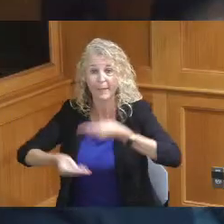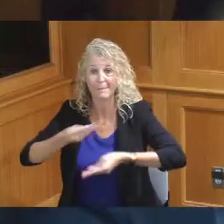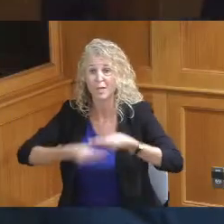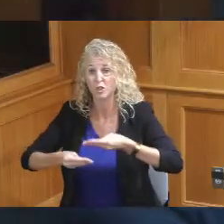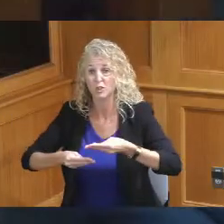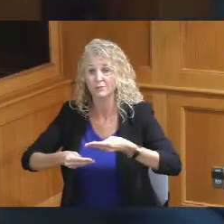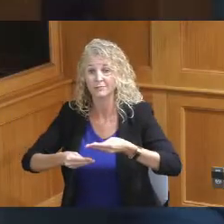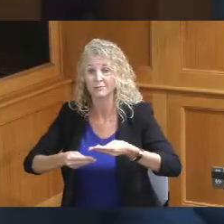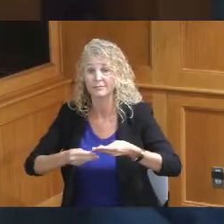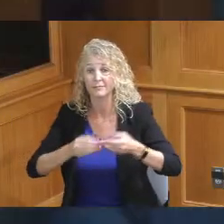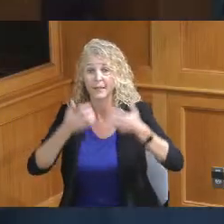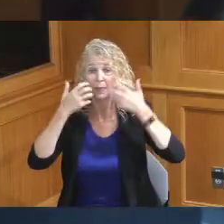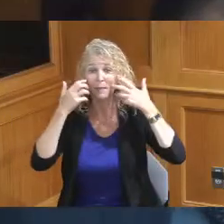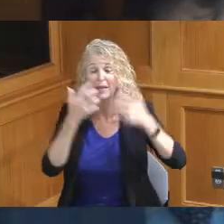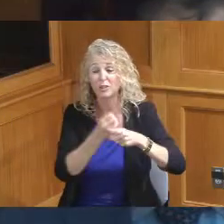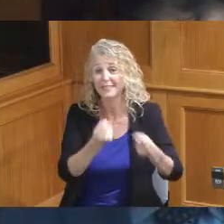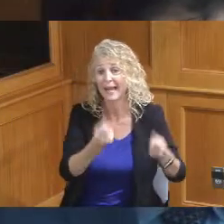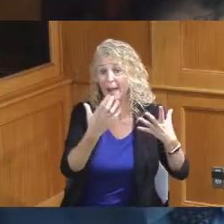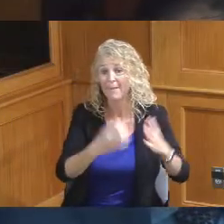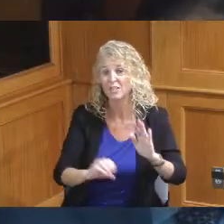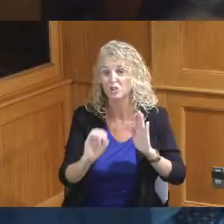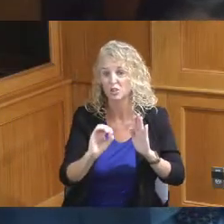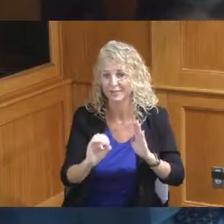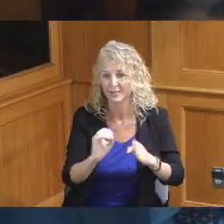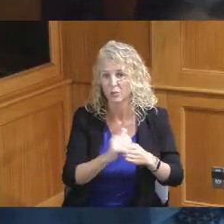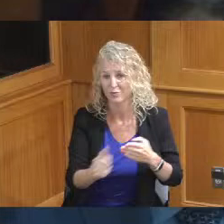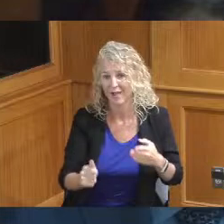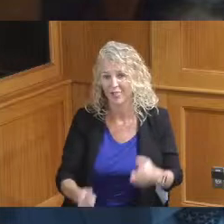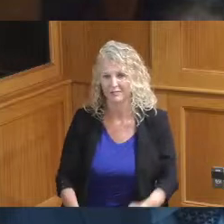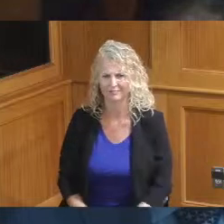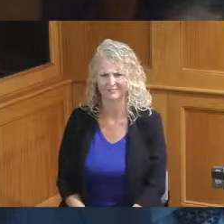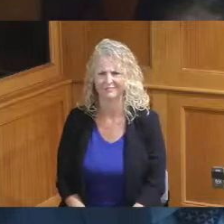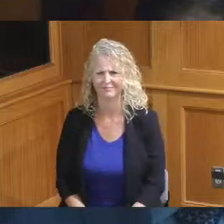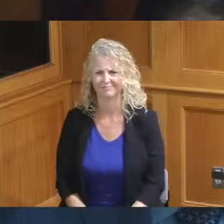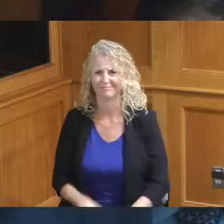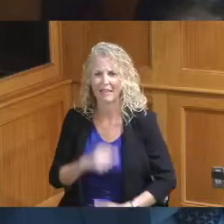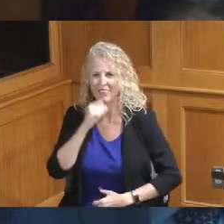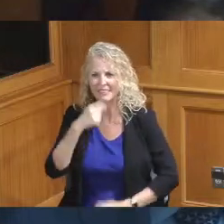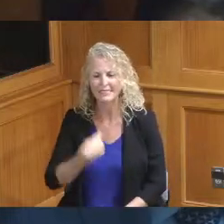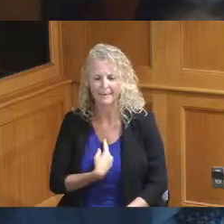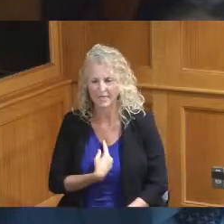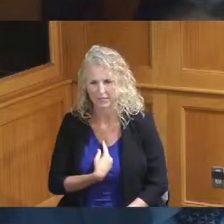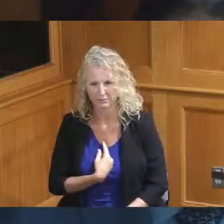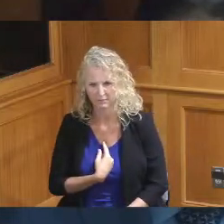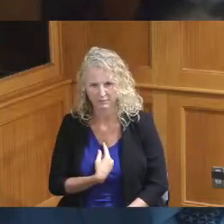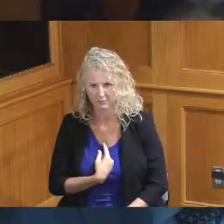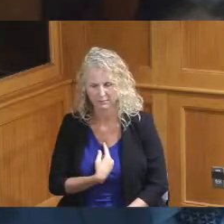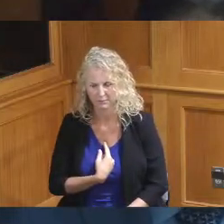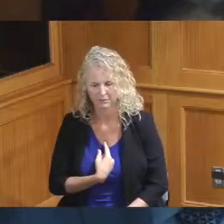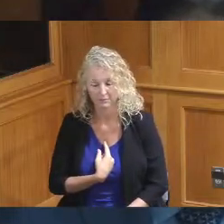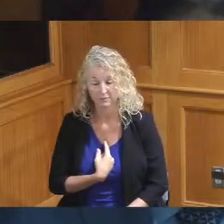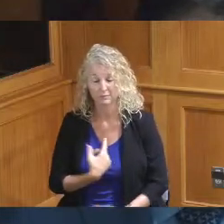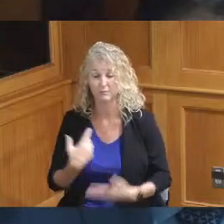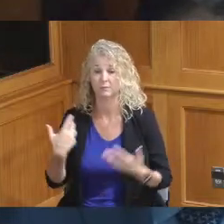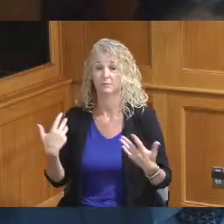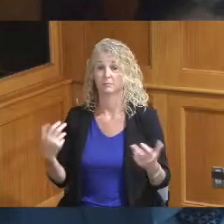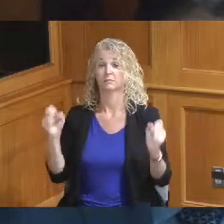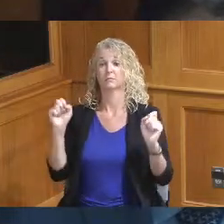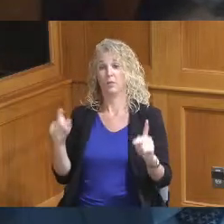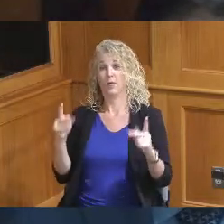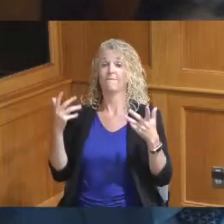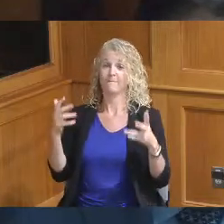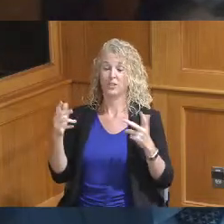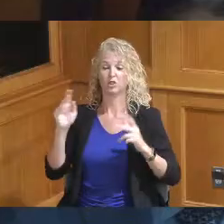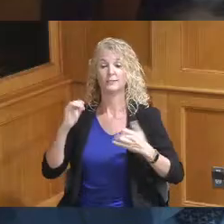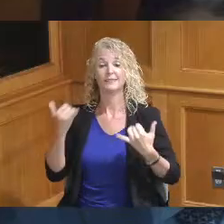with $0 for the Bengals. So this ain't just some Commissioner Reese thing. Then you got the people running